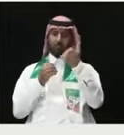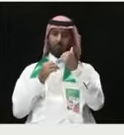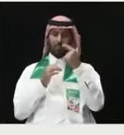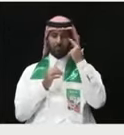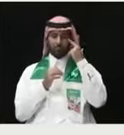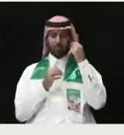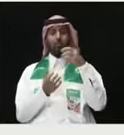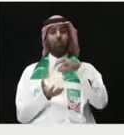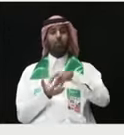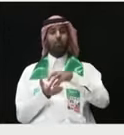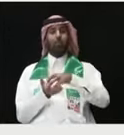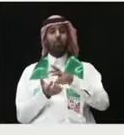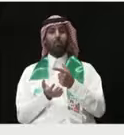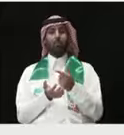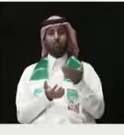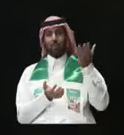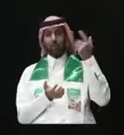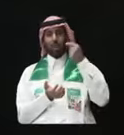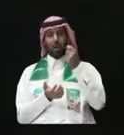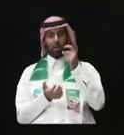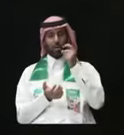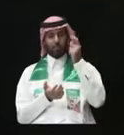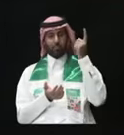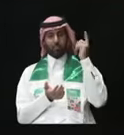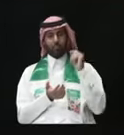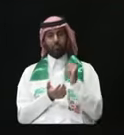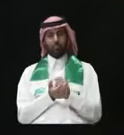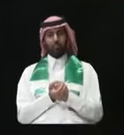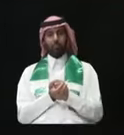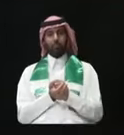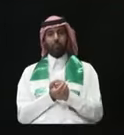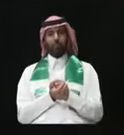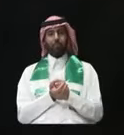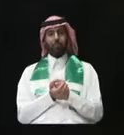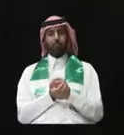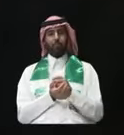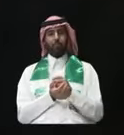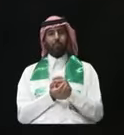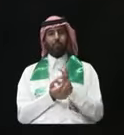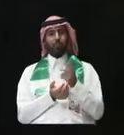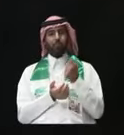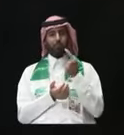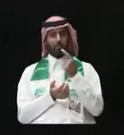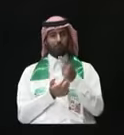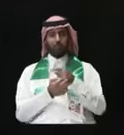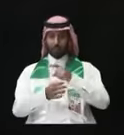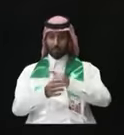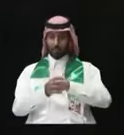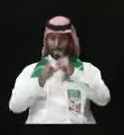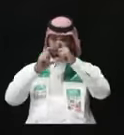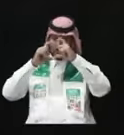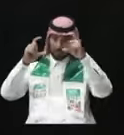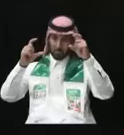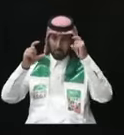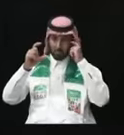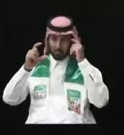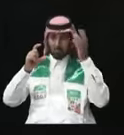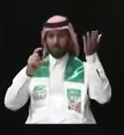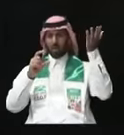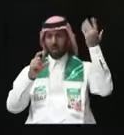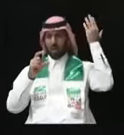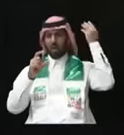Pakistan last month. Okay? So we have the time expression last